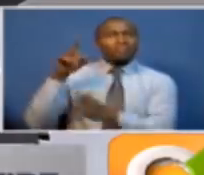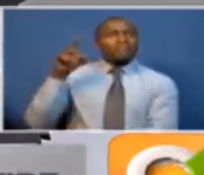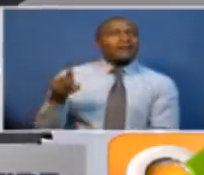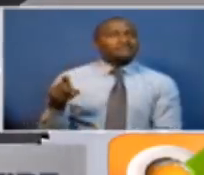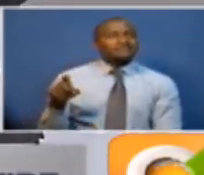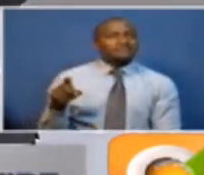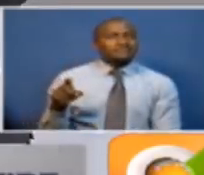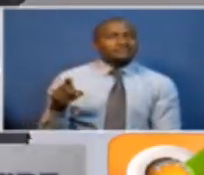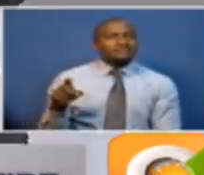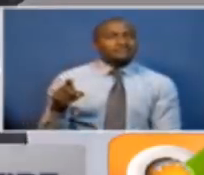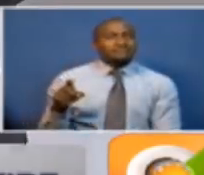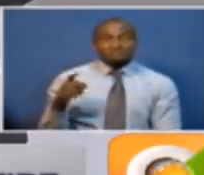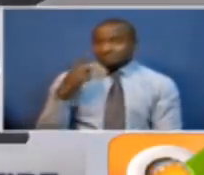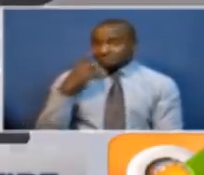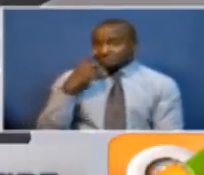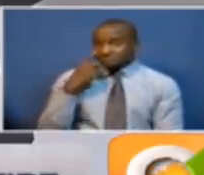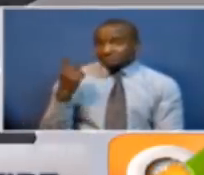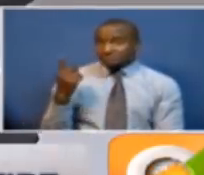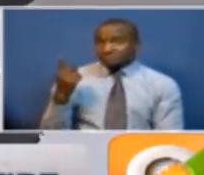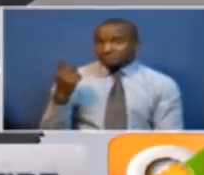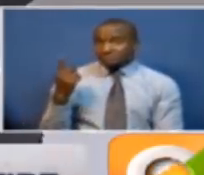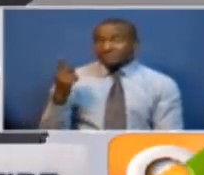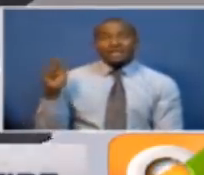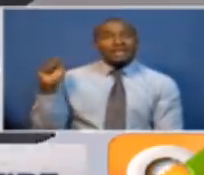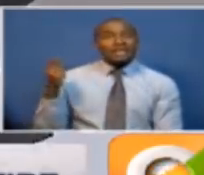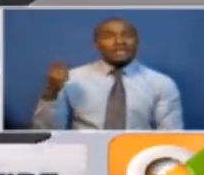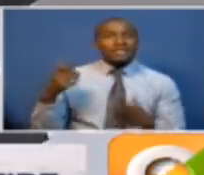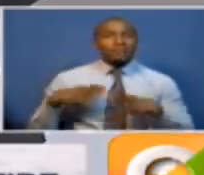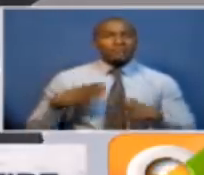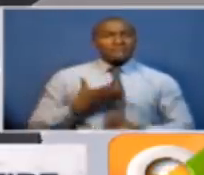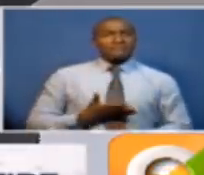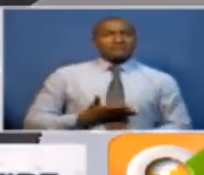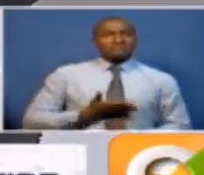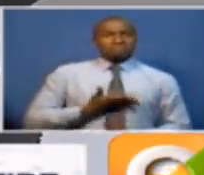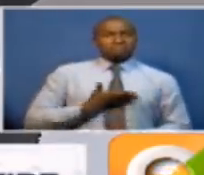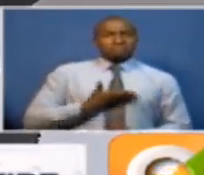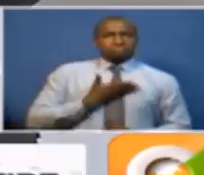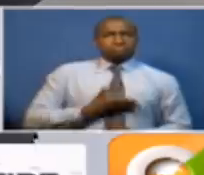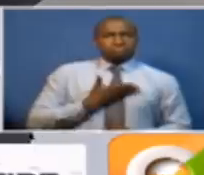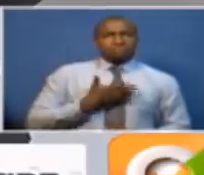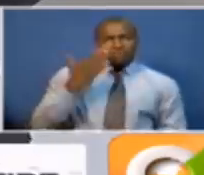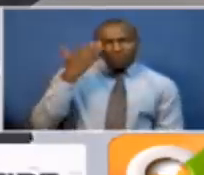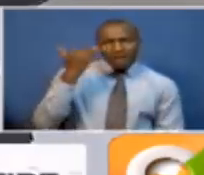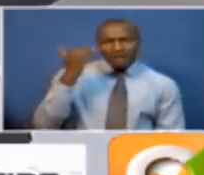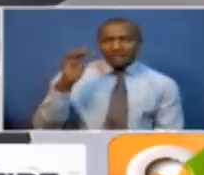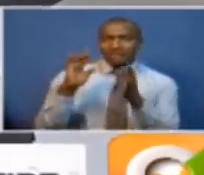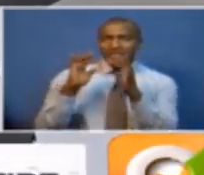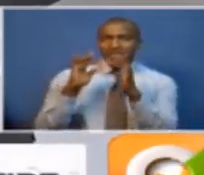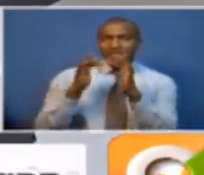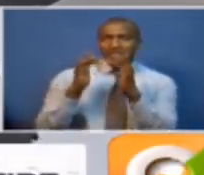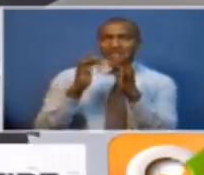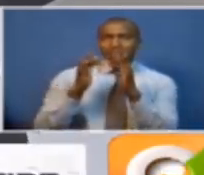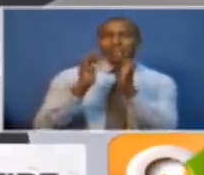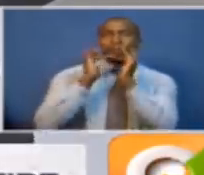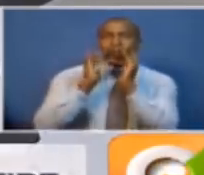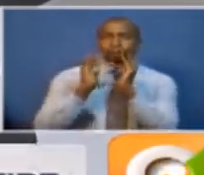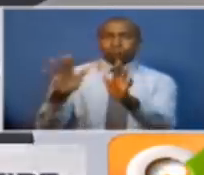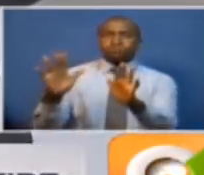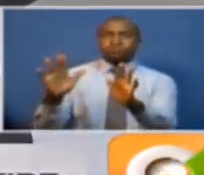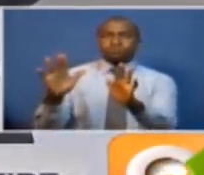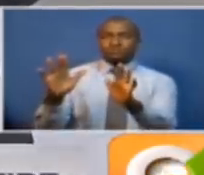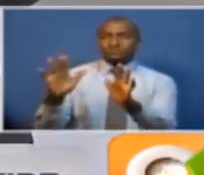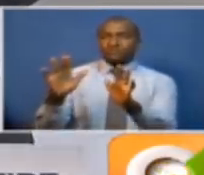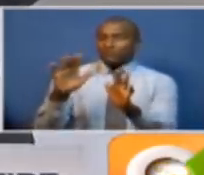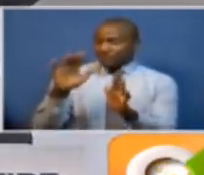this action? Let's take a look here. Kenyans have reacted angrily to a leaked email by an employee of Chandarana Food Plus supermarkets,